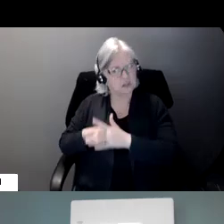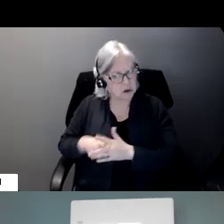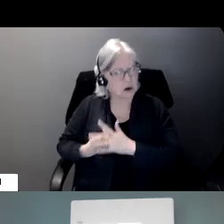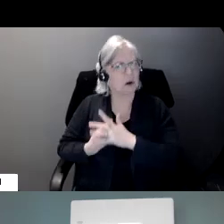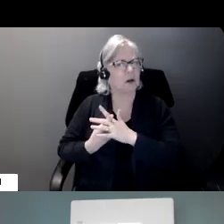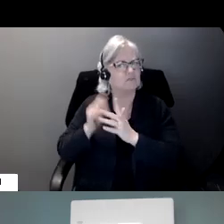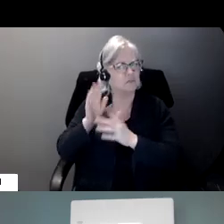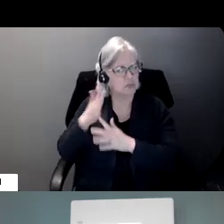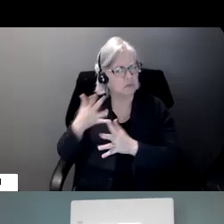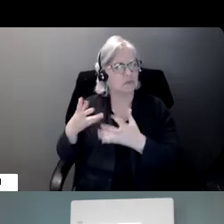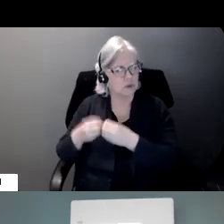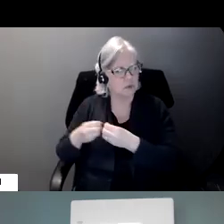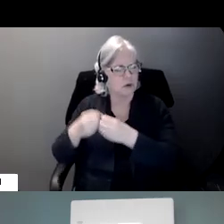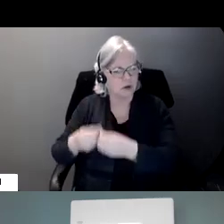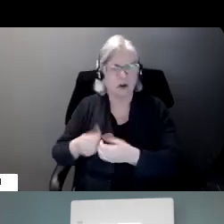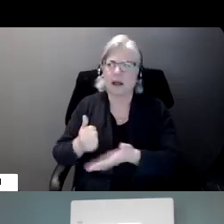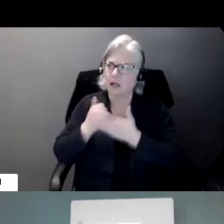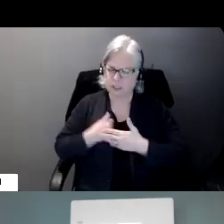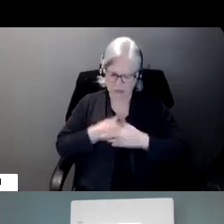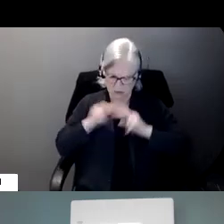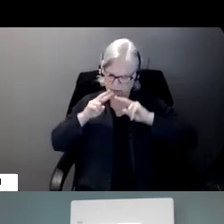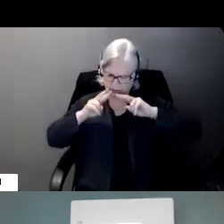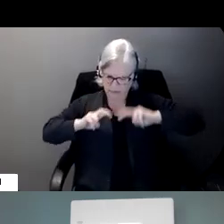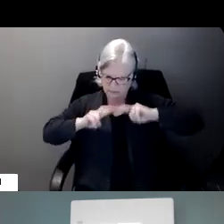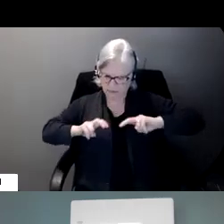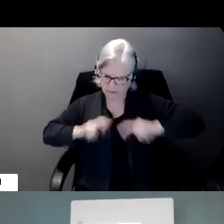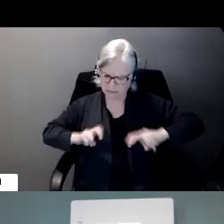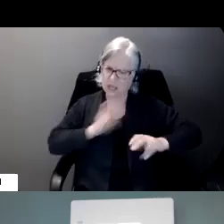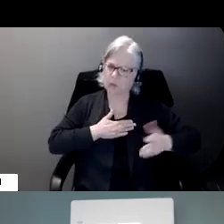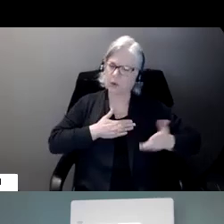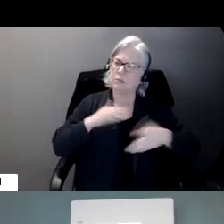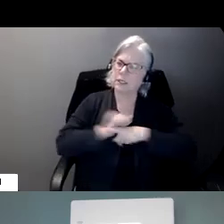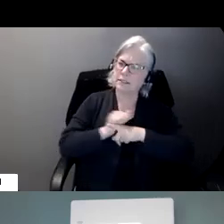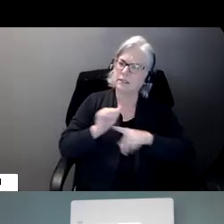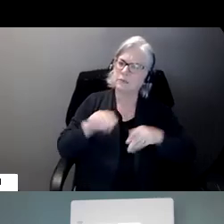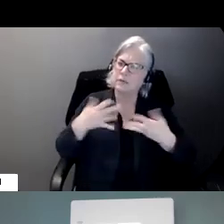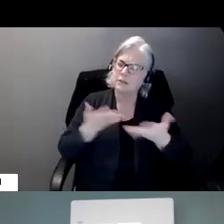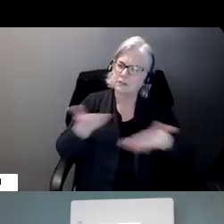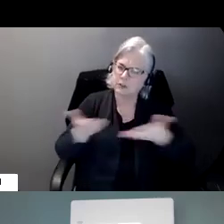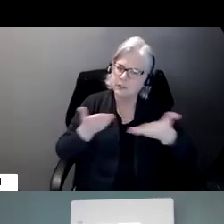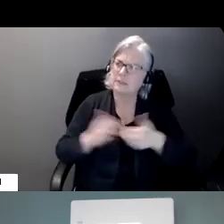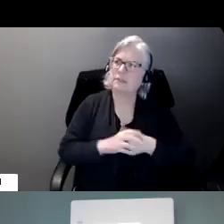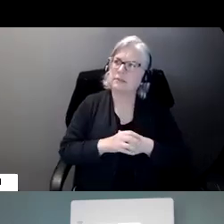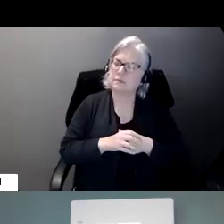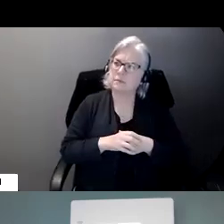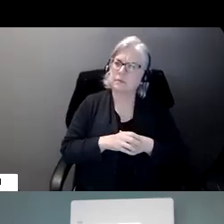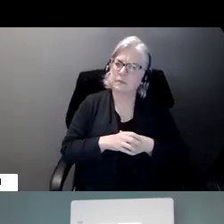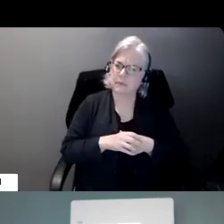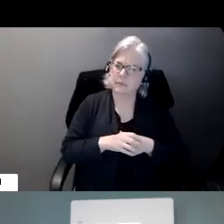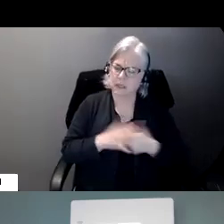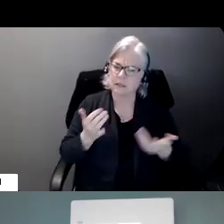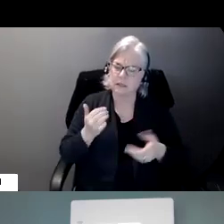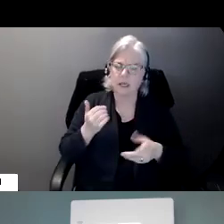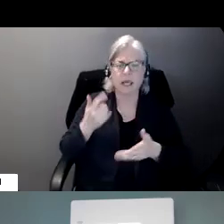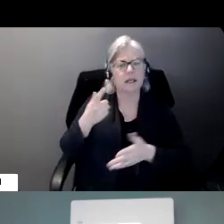helped us really look at our service delivery practice and what are some of the implications of having